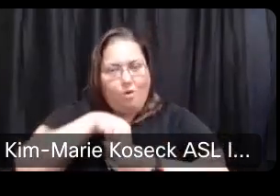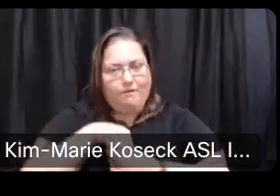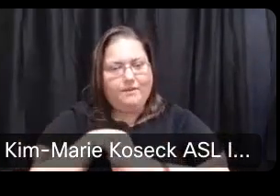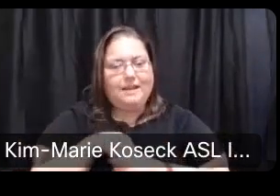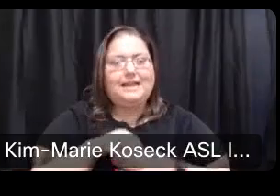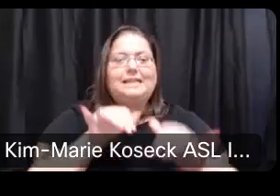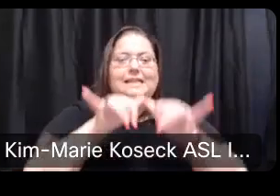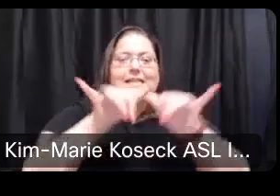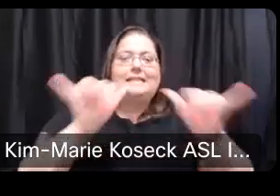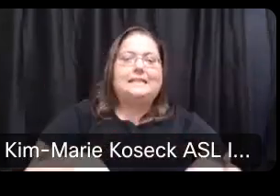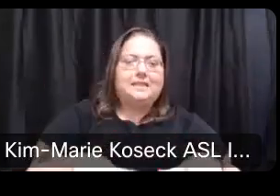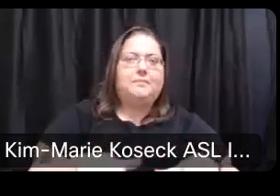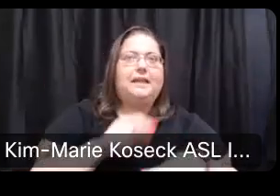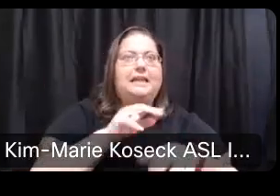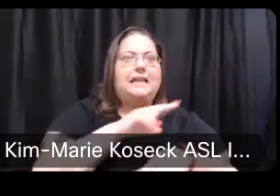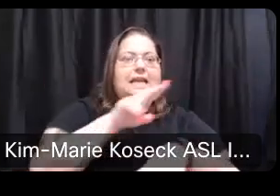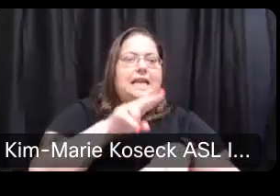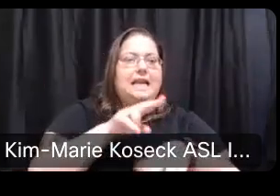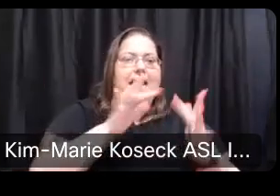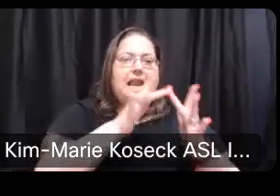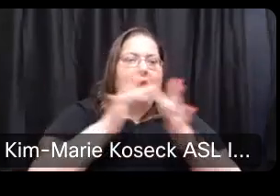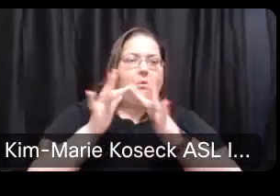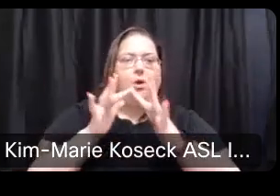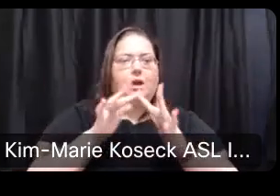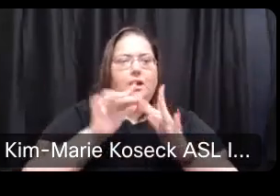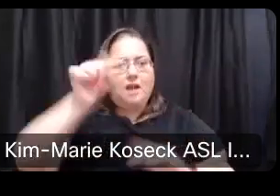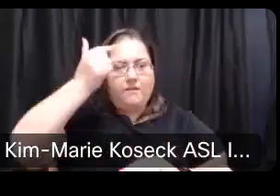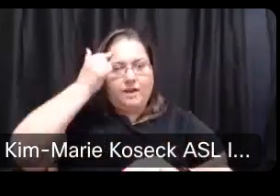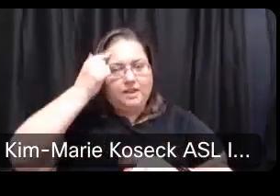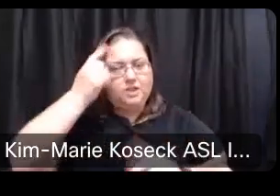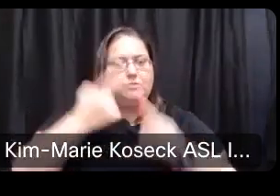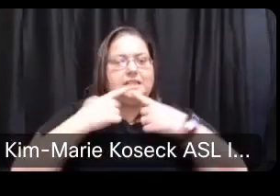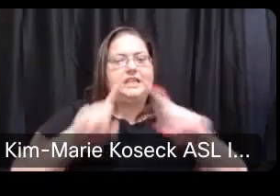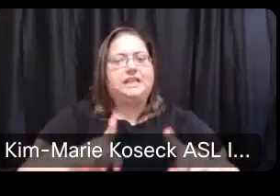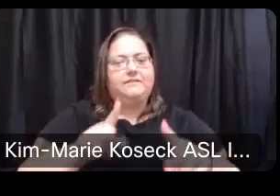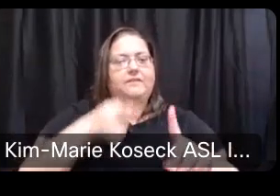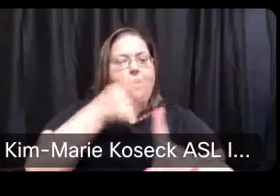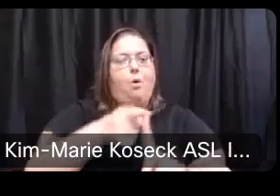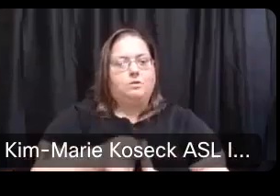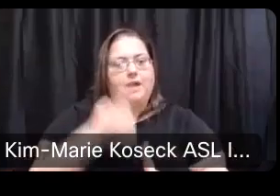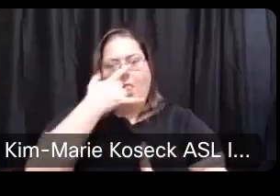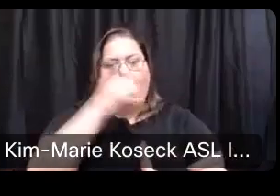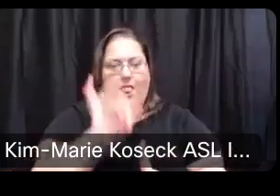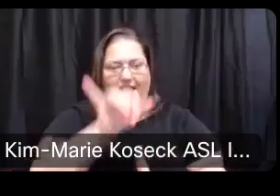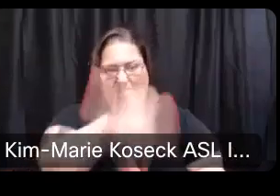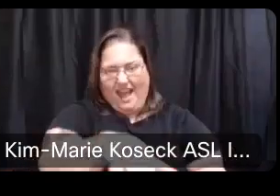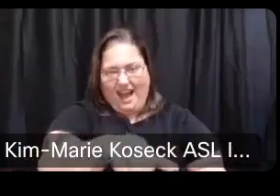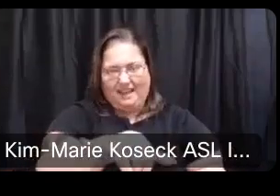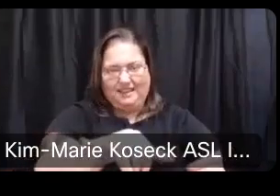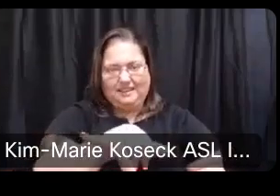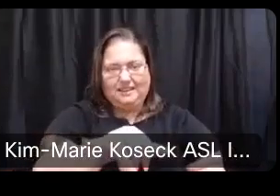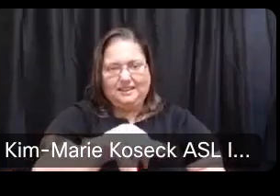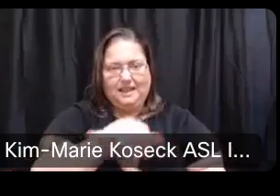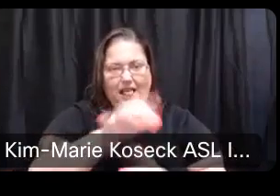call networked governance to really achieve these goals. And it looks a little bit like this. It's kind of